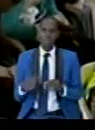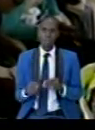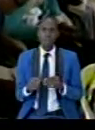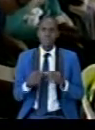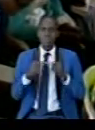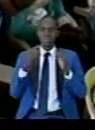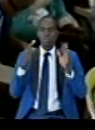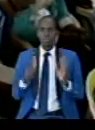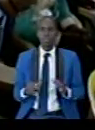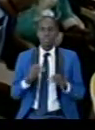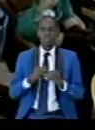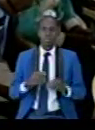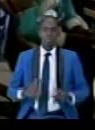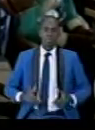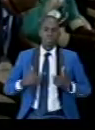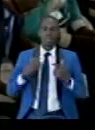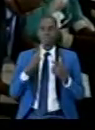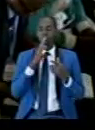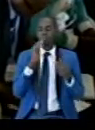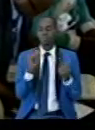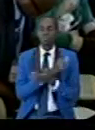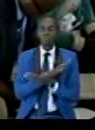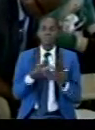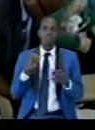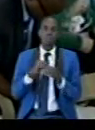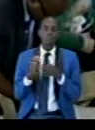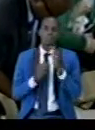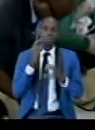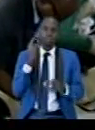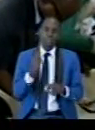intentions paralyzed in Jesus' name.